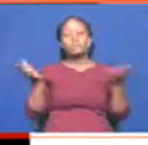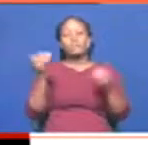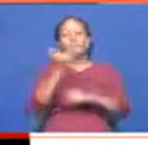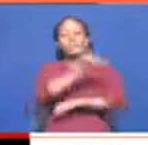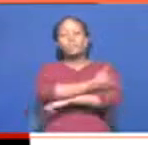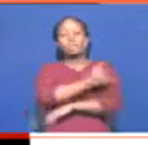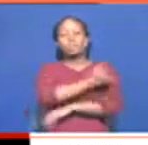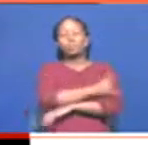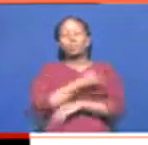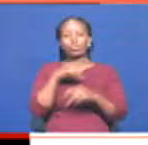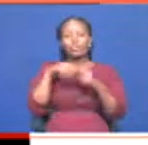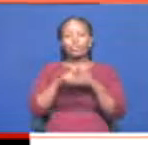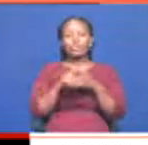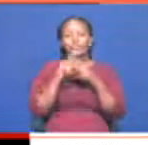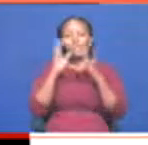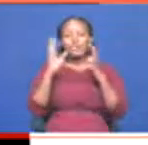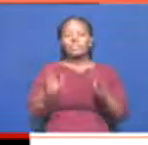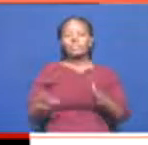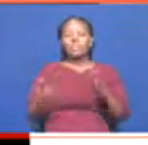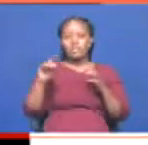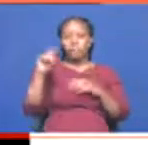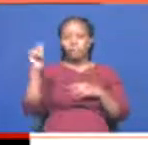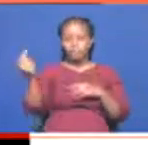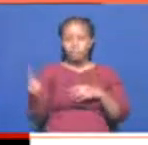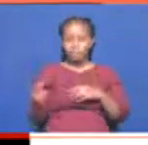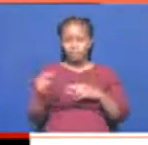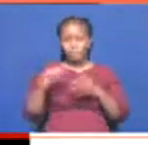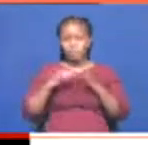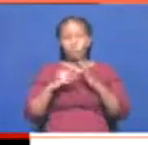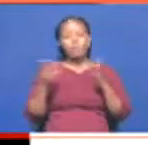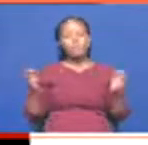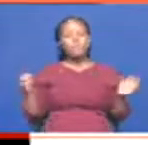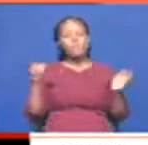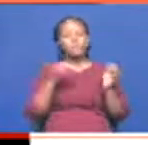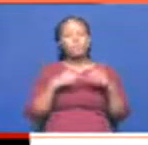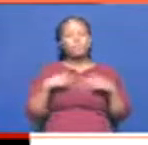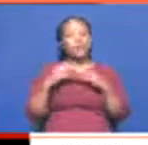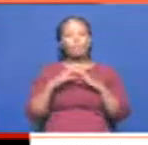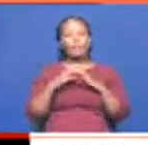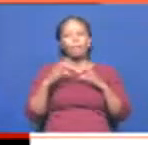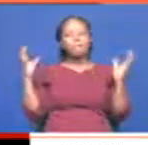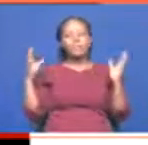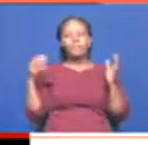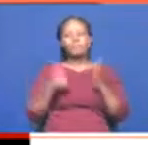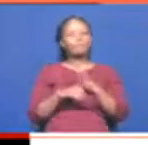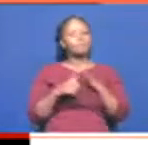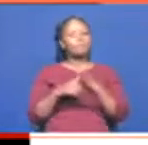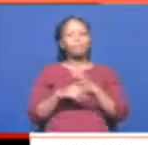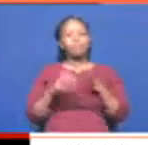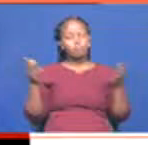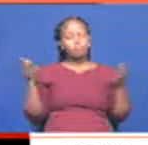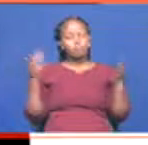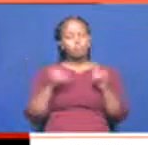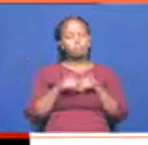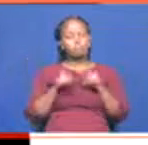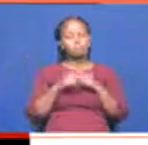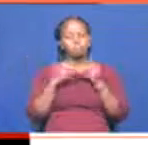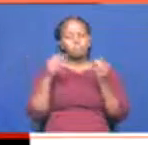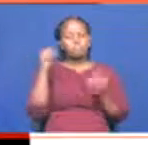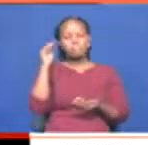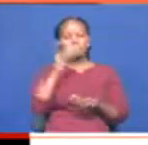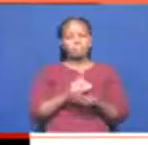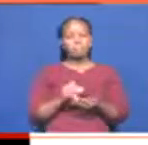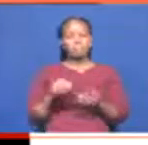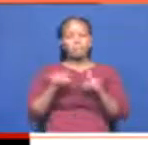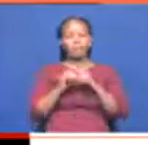of Kenya. So we have a very big shortage, and this is something that will be discussed also in